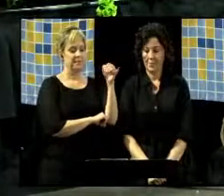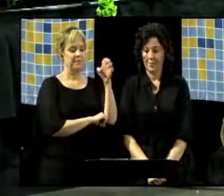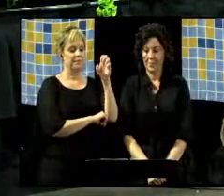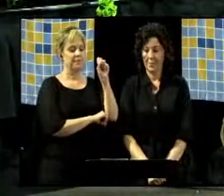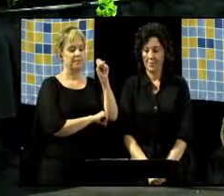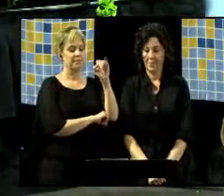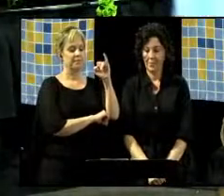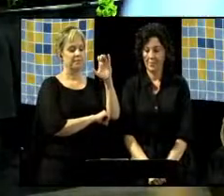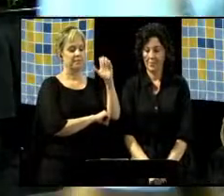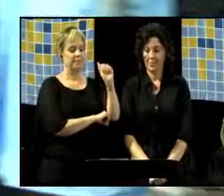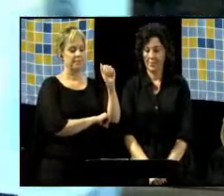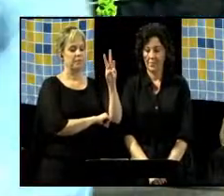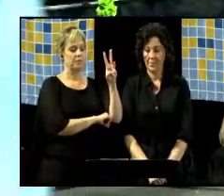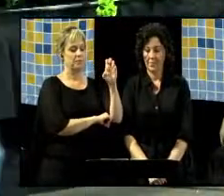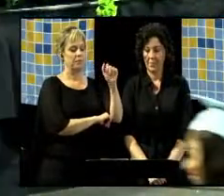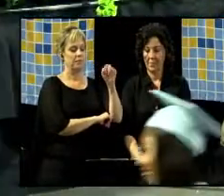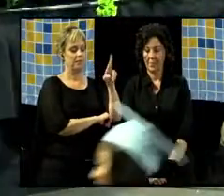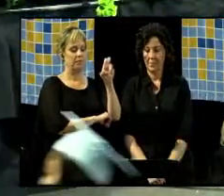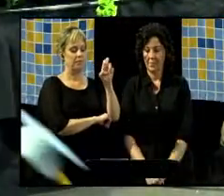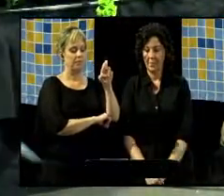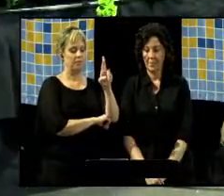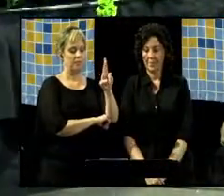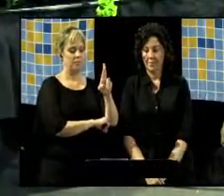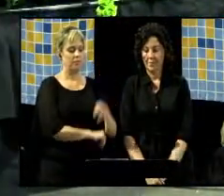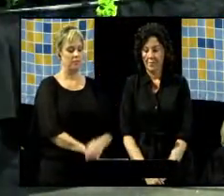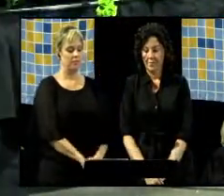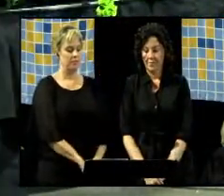Jessica Michelle Weaver,